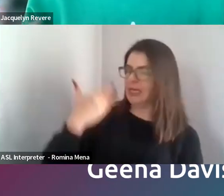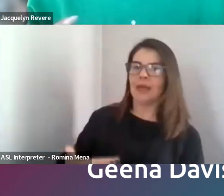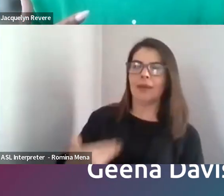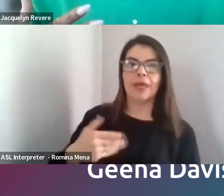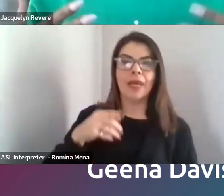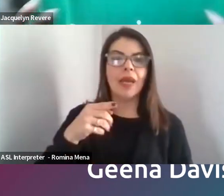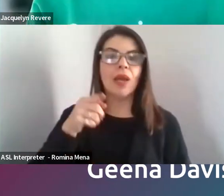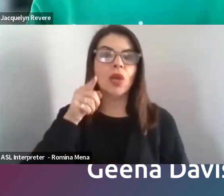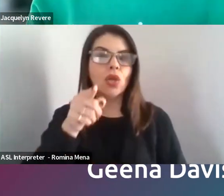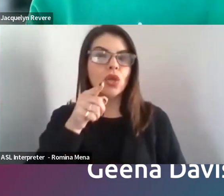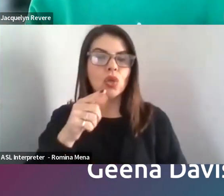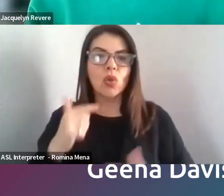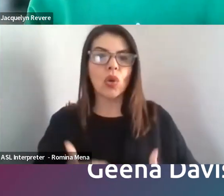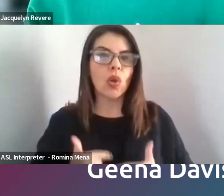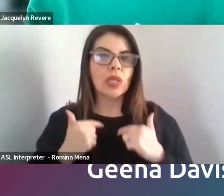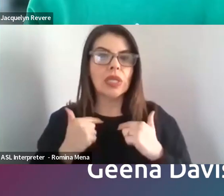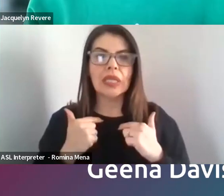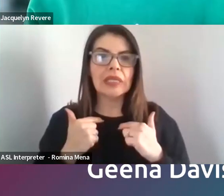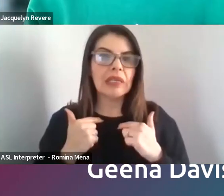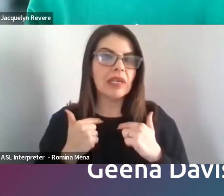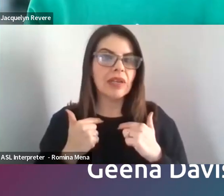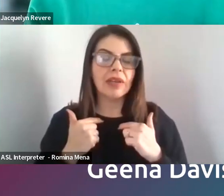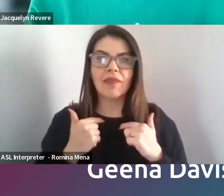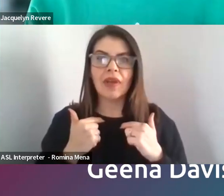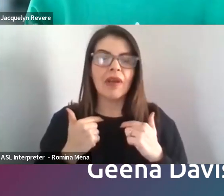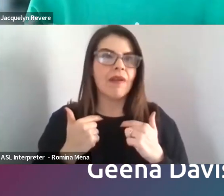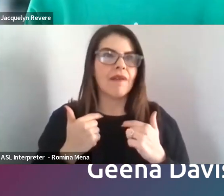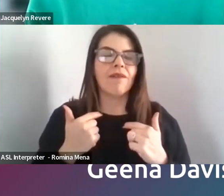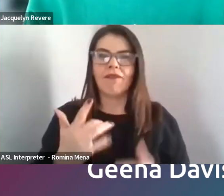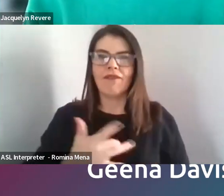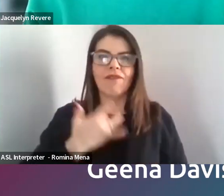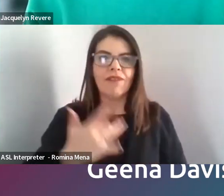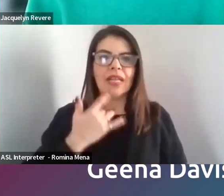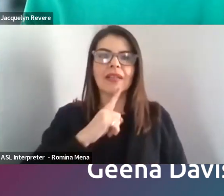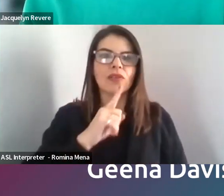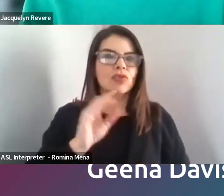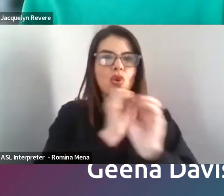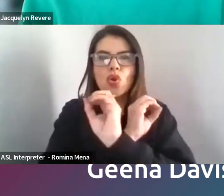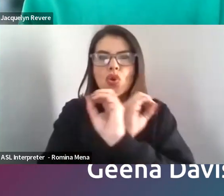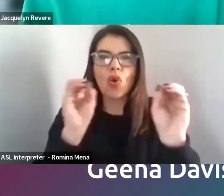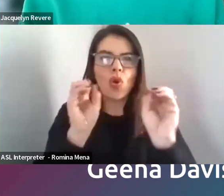live literally feeling like there's no one like